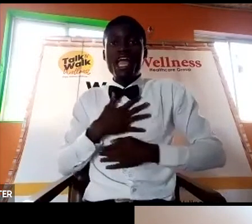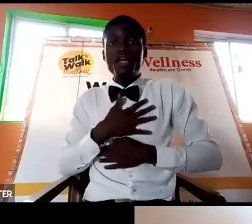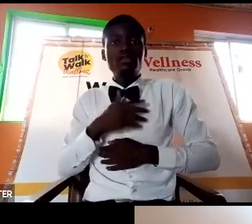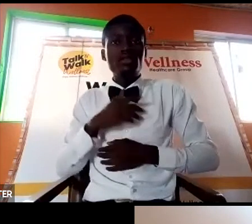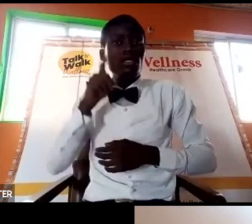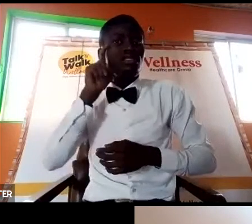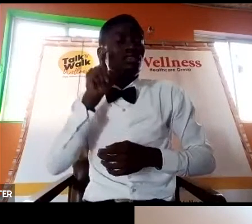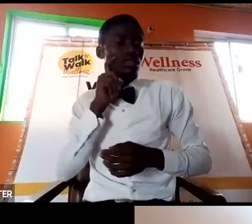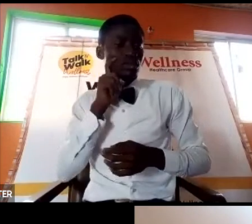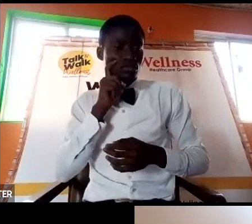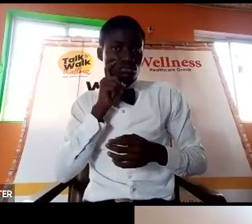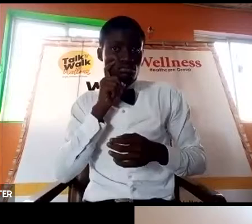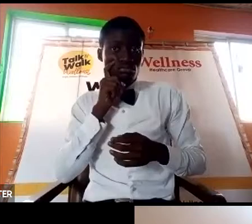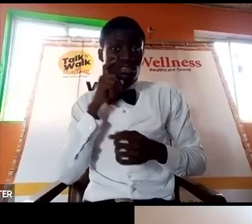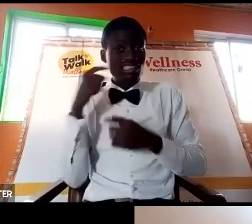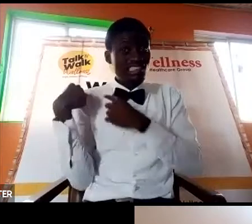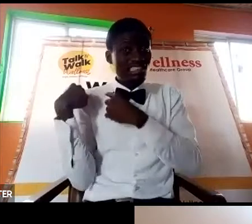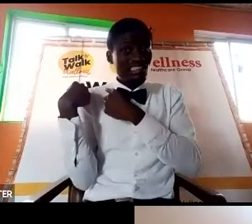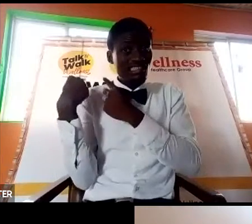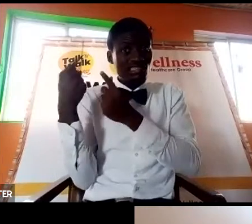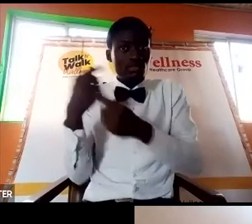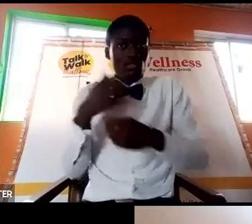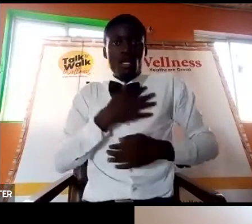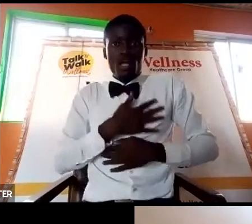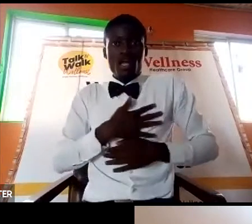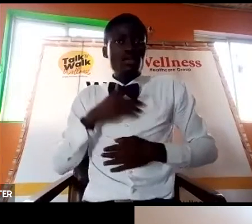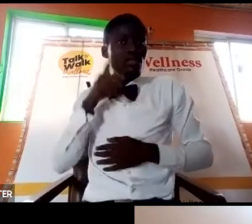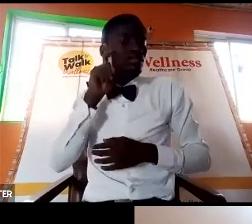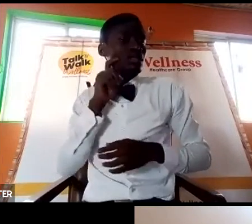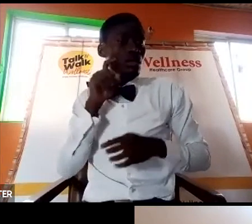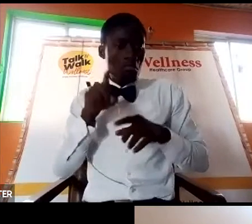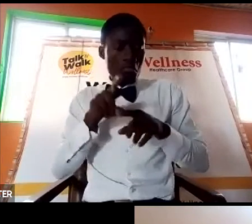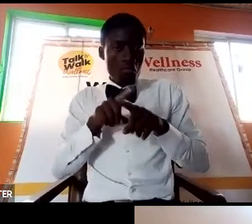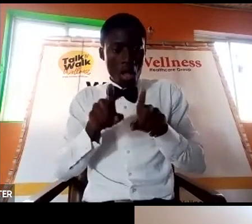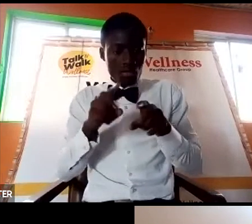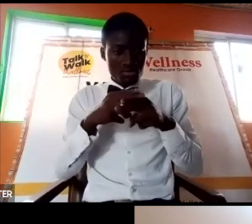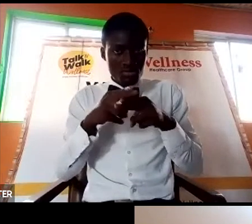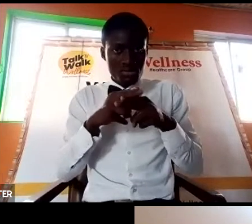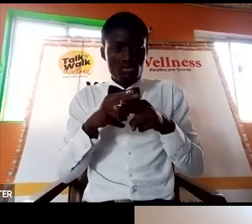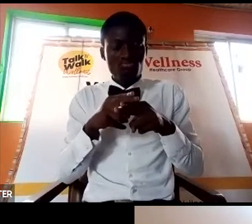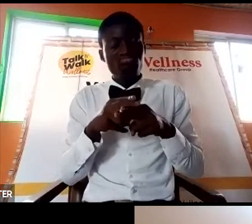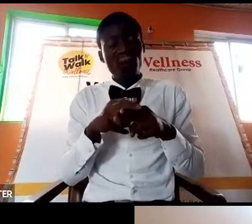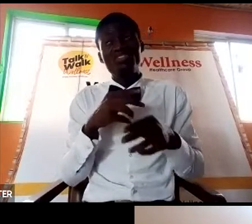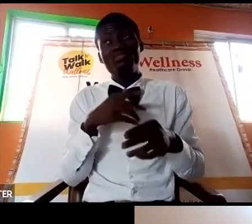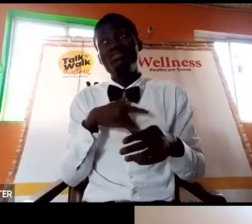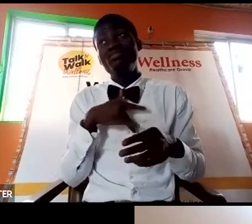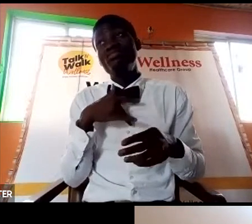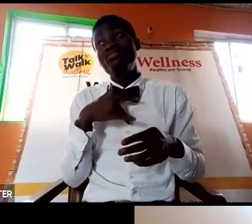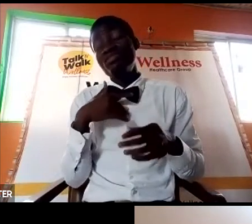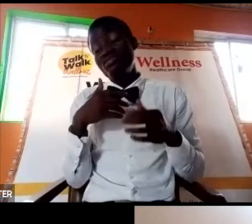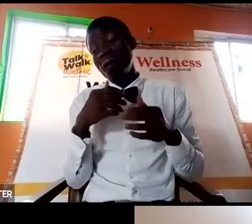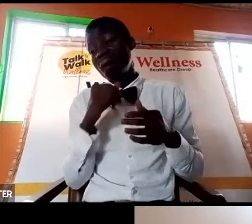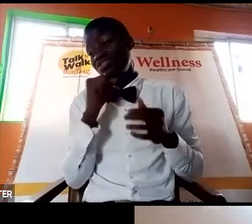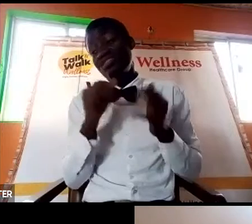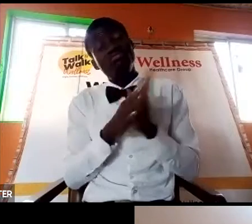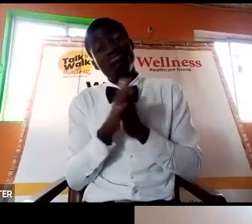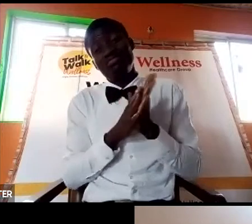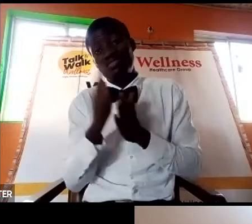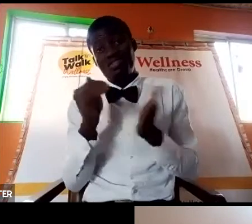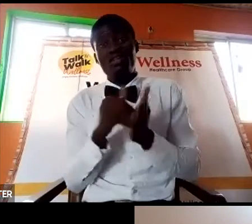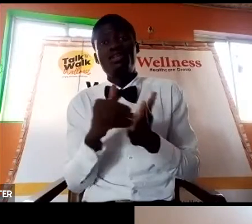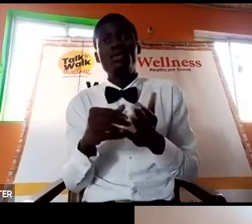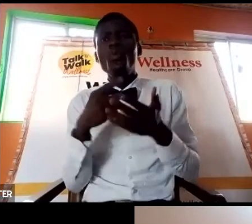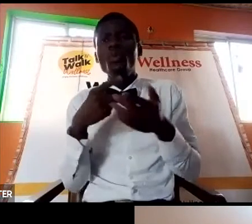they're losing interest in sex? It happens to men and it happens to women. They've always enjoyed